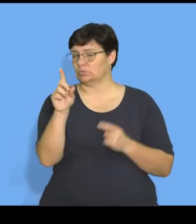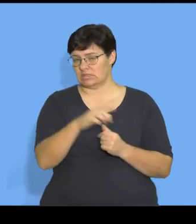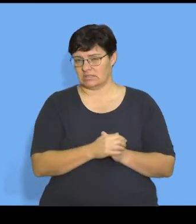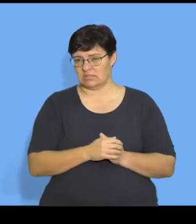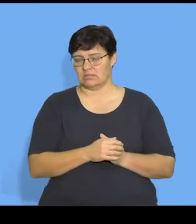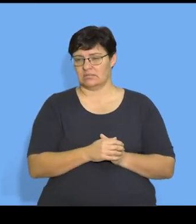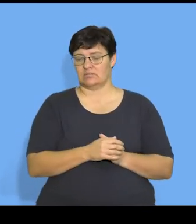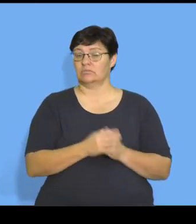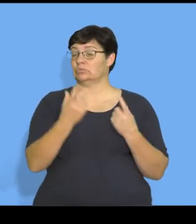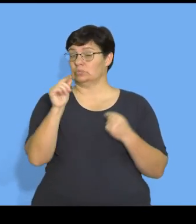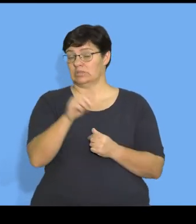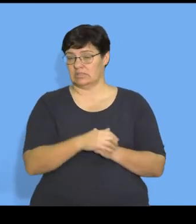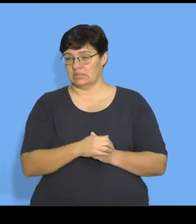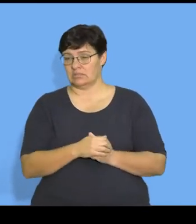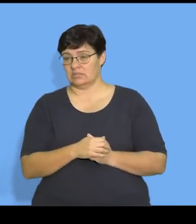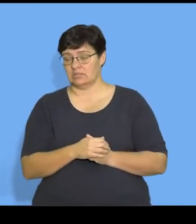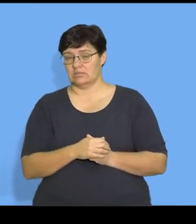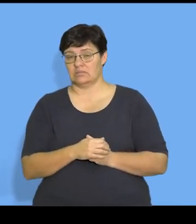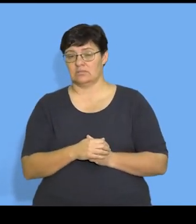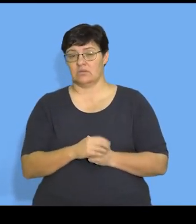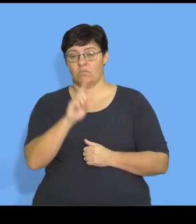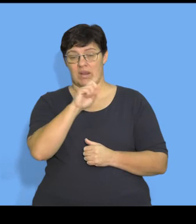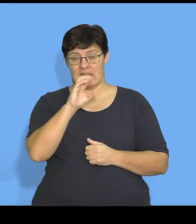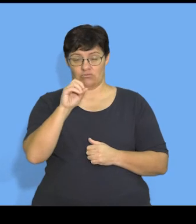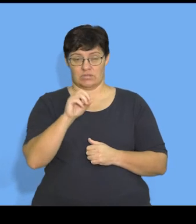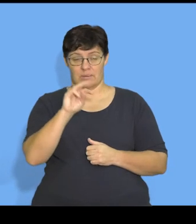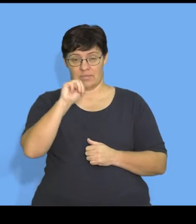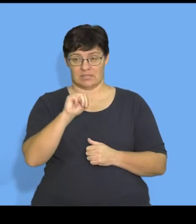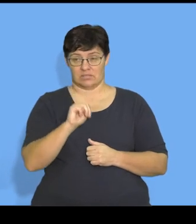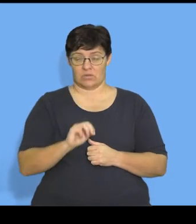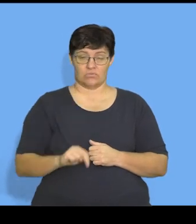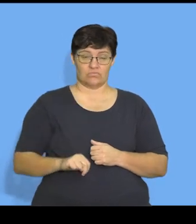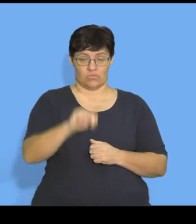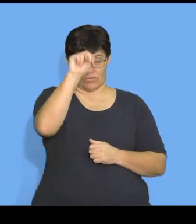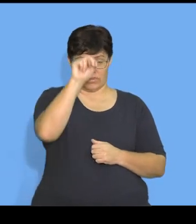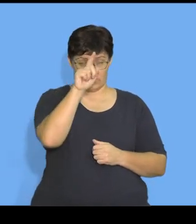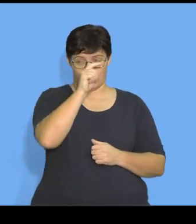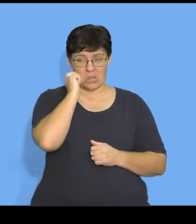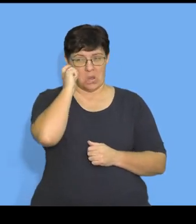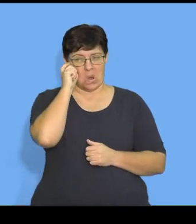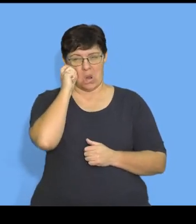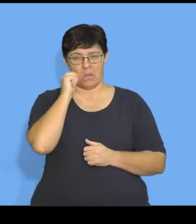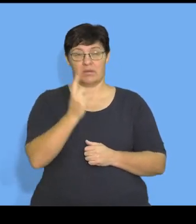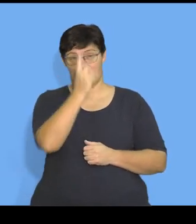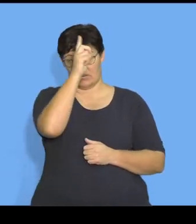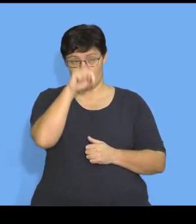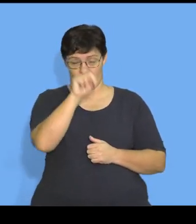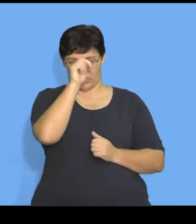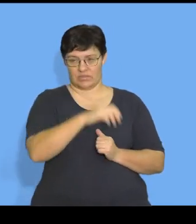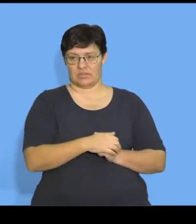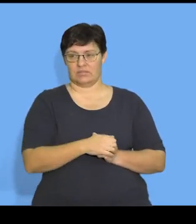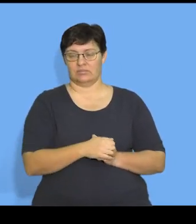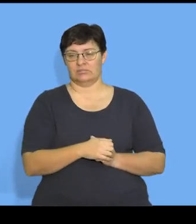went 100 meters north. So I'm making this direction my north. So that's